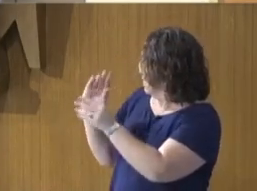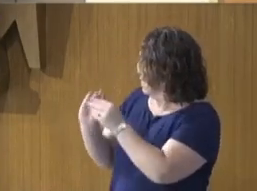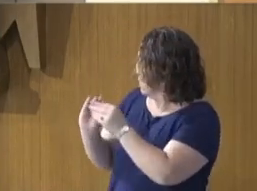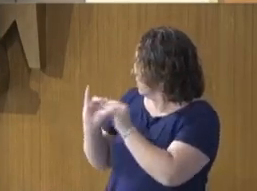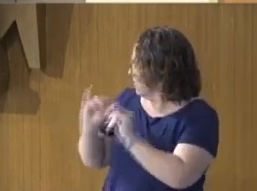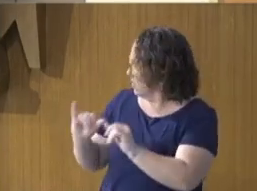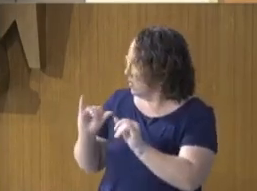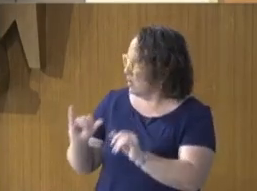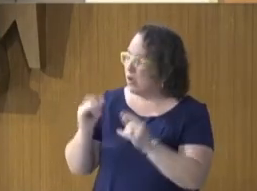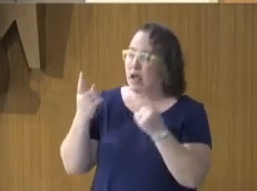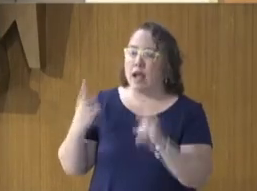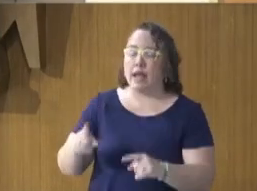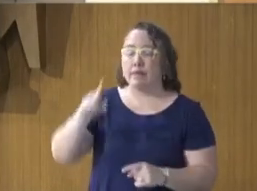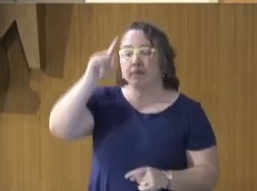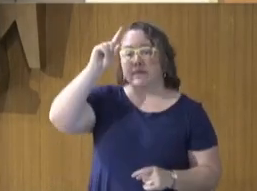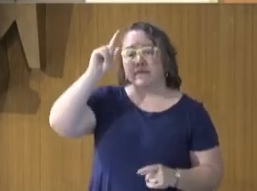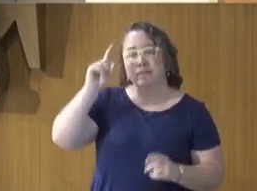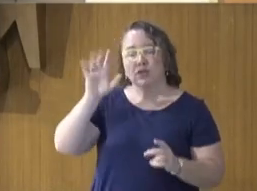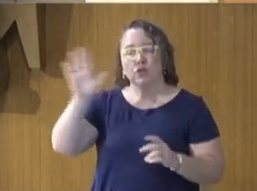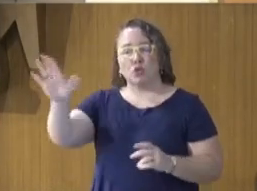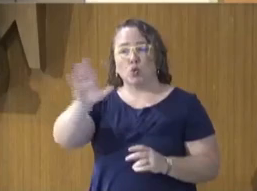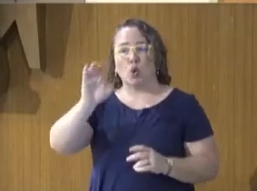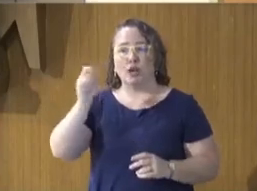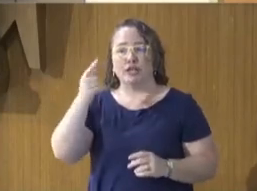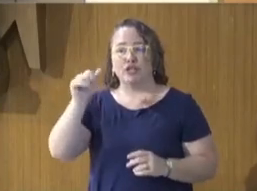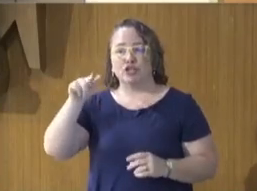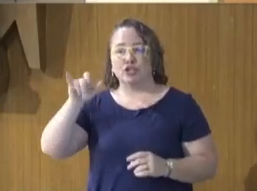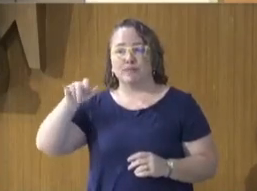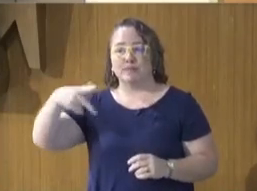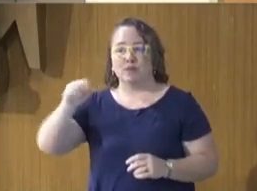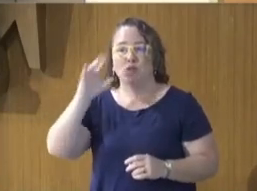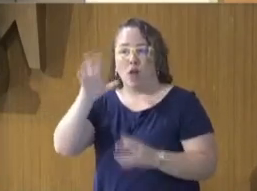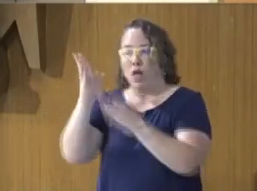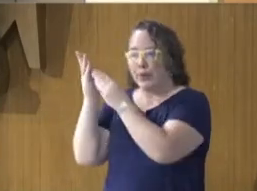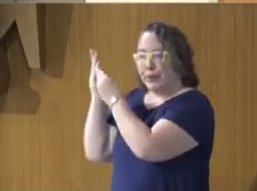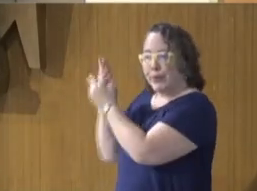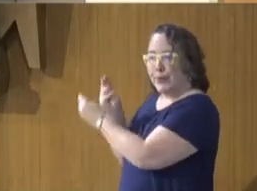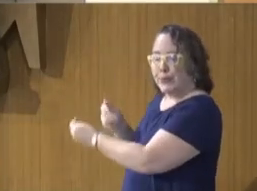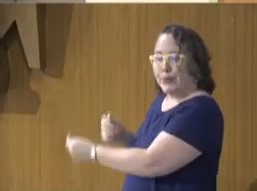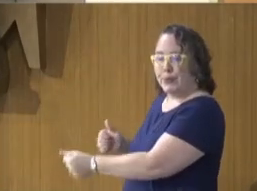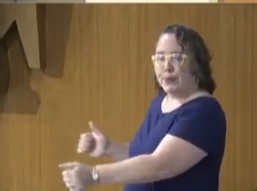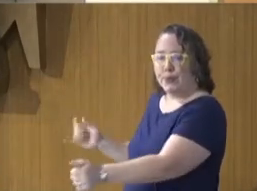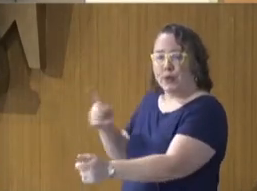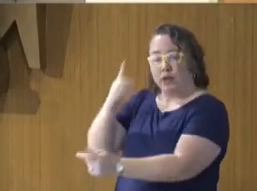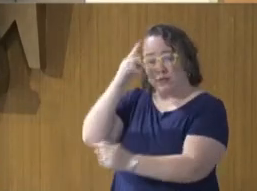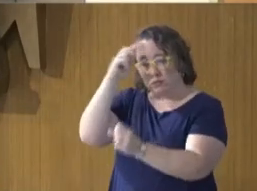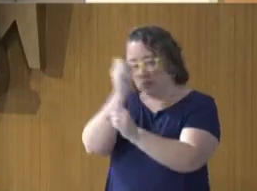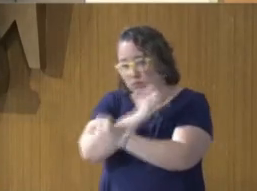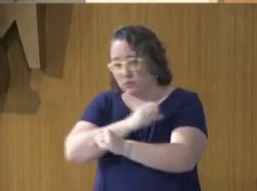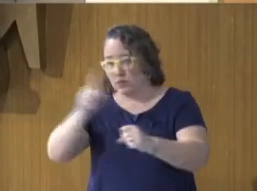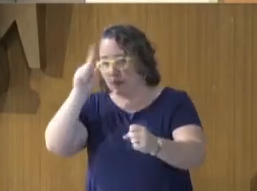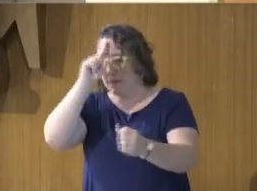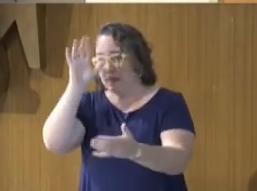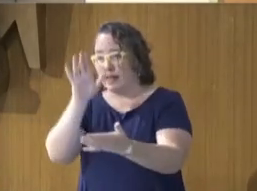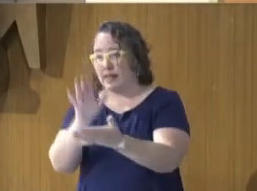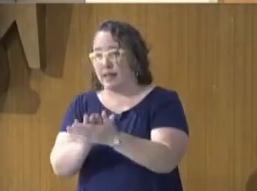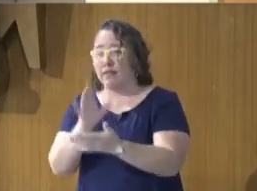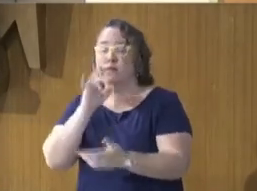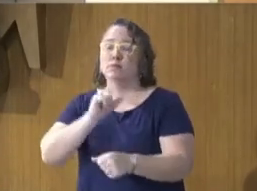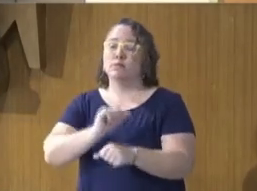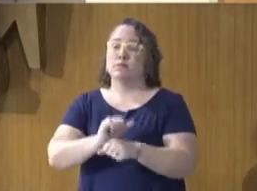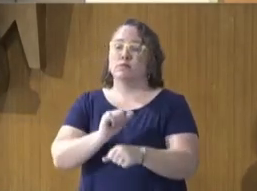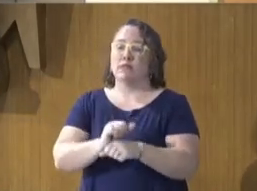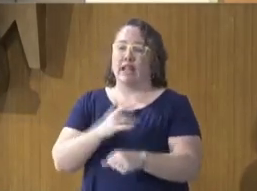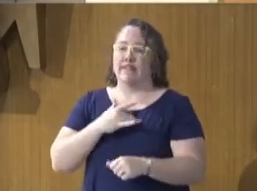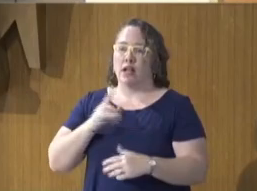will become a distant memory. And then you'll begin to maybe dream about the promised land and believe that it might even be